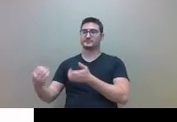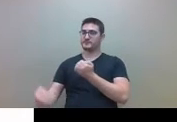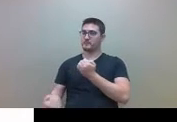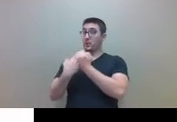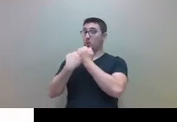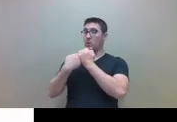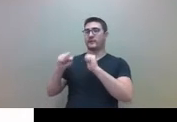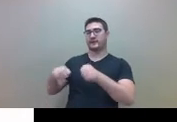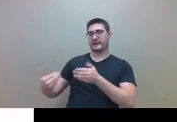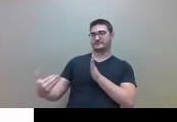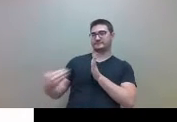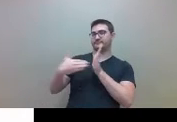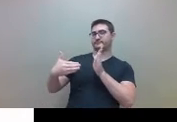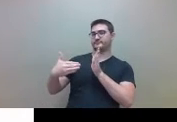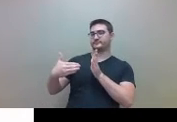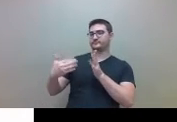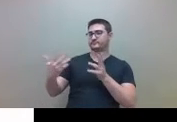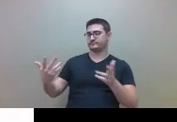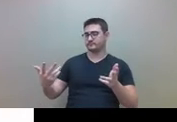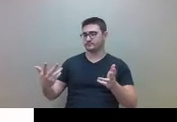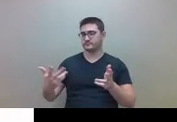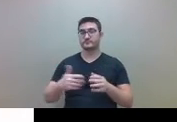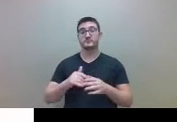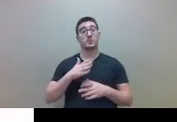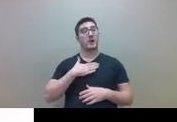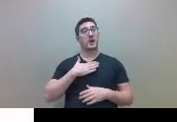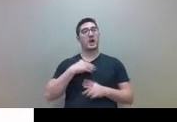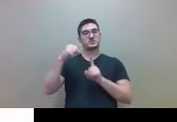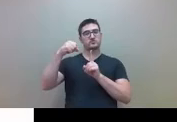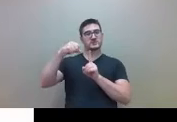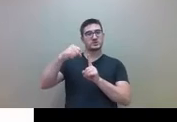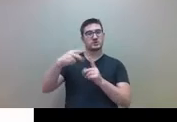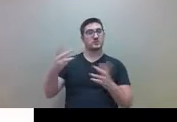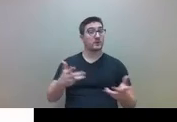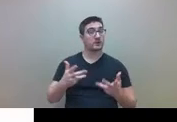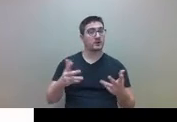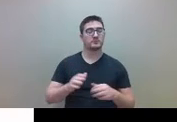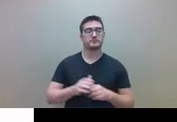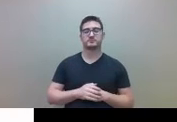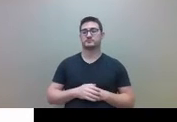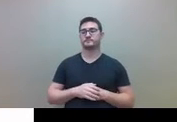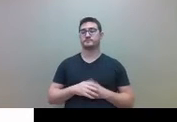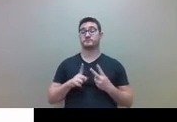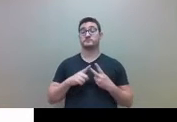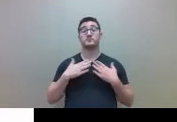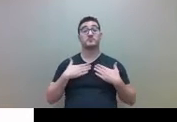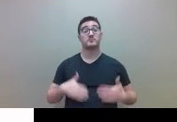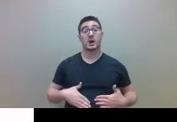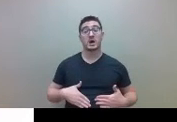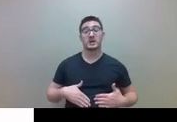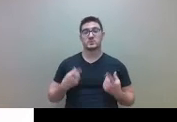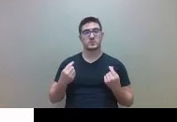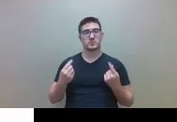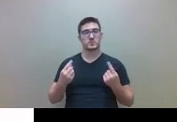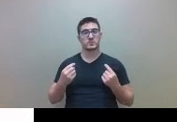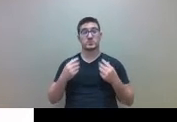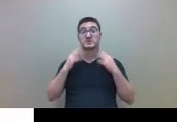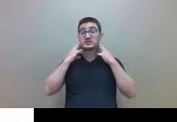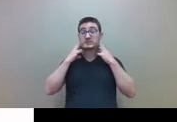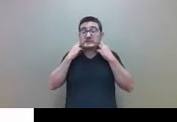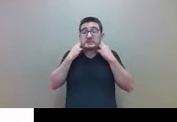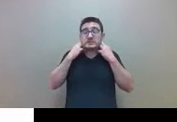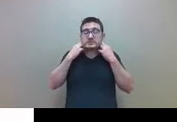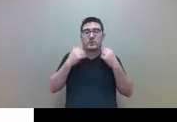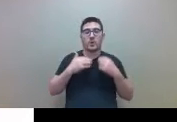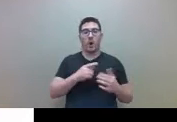becoming mindful of our triggers, how our body responds, so that you can take immediate action before